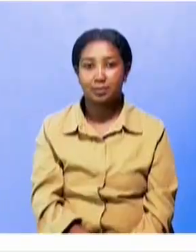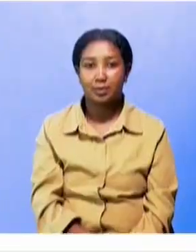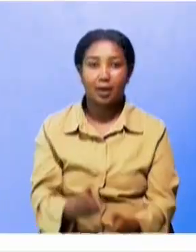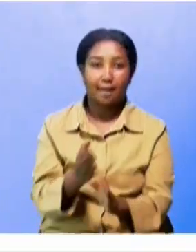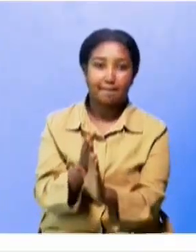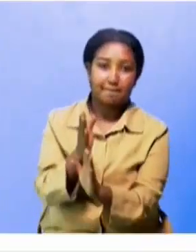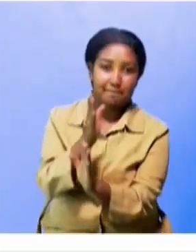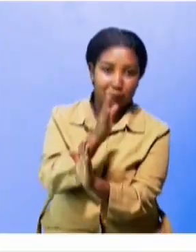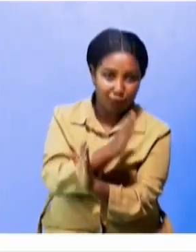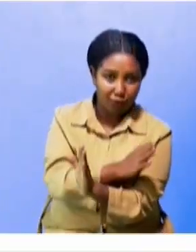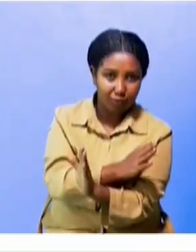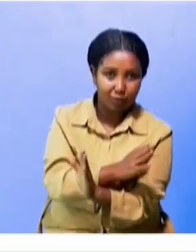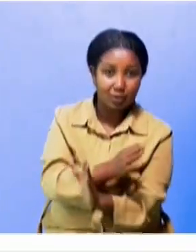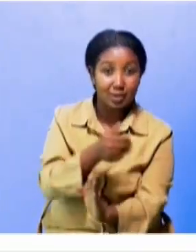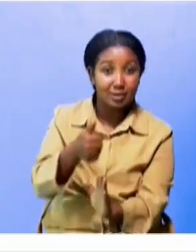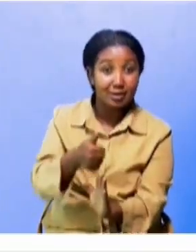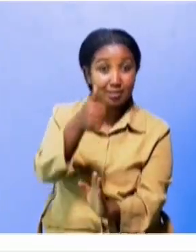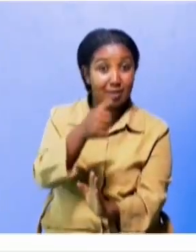Before the main verb.